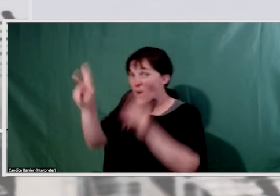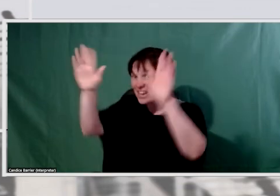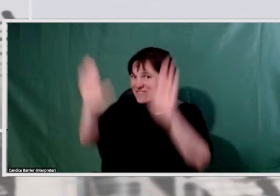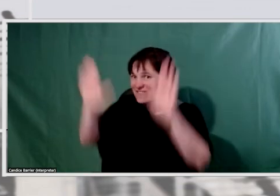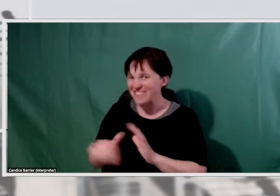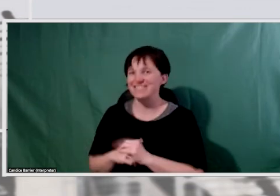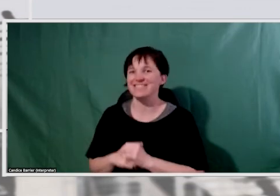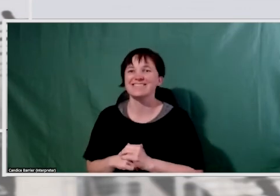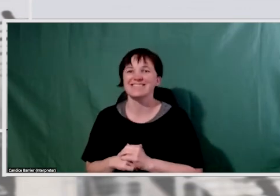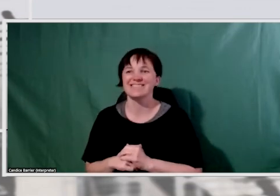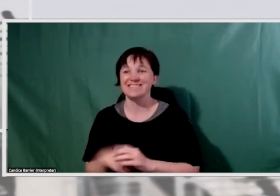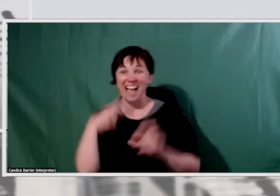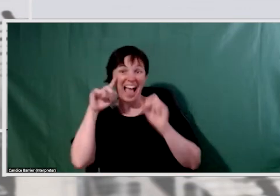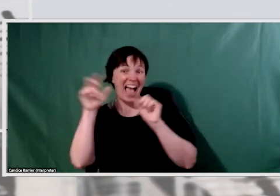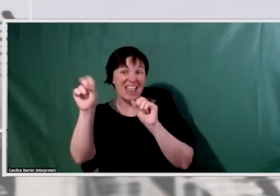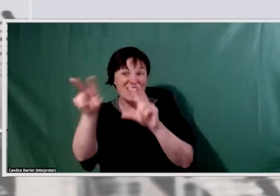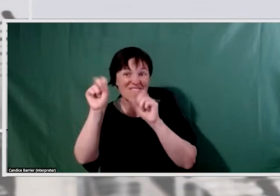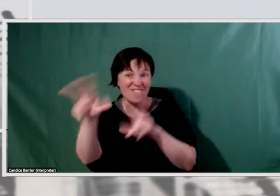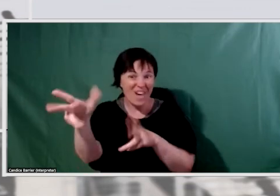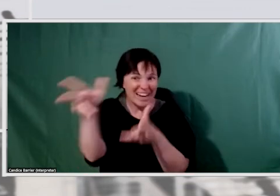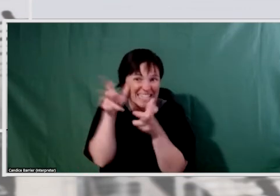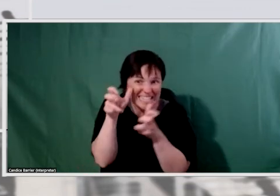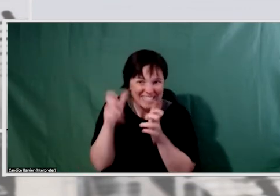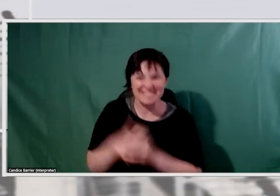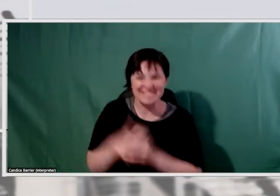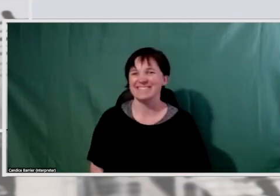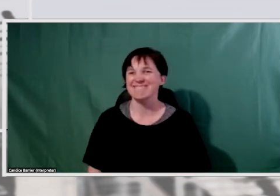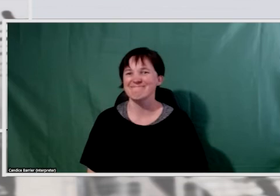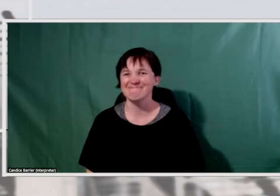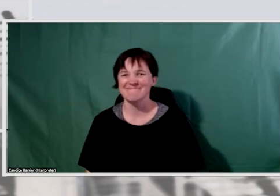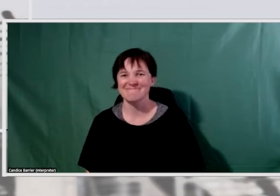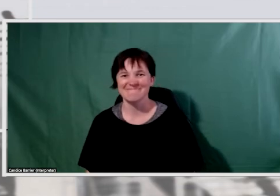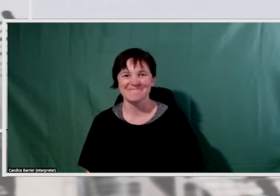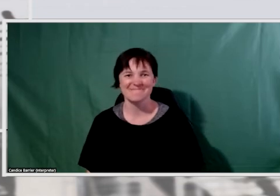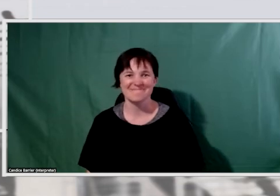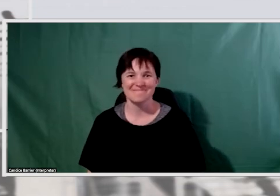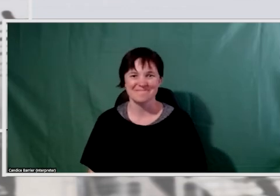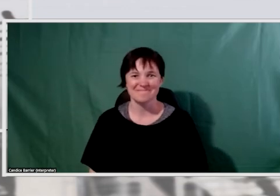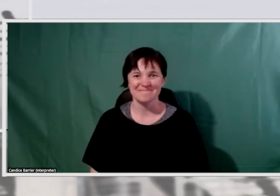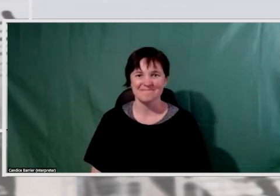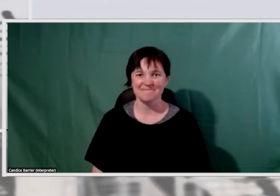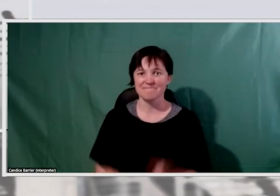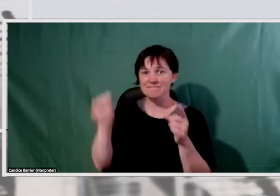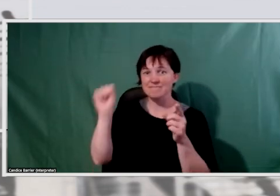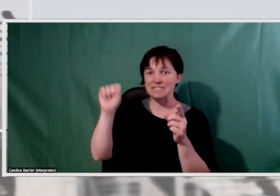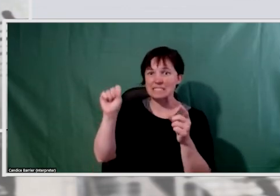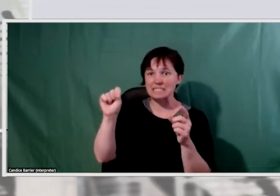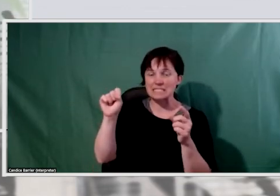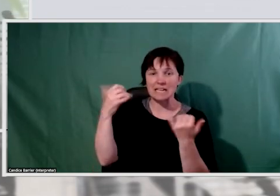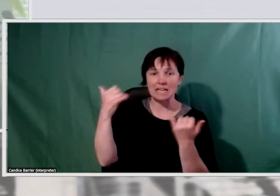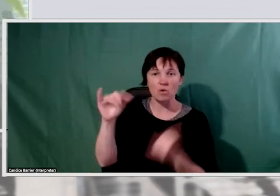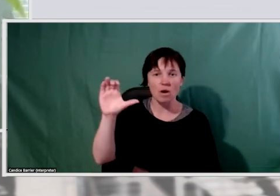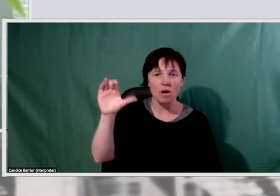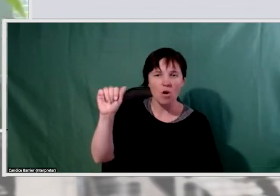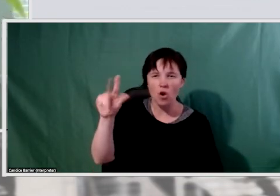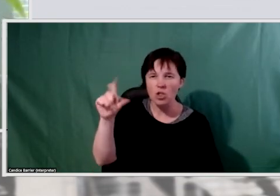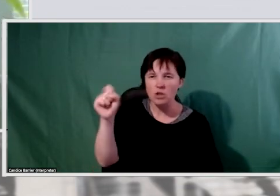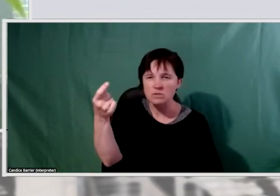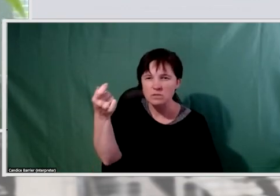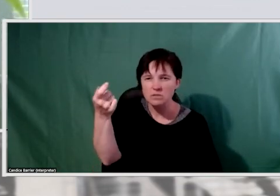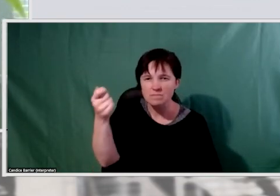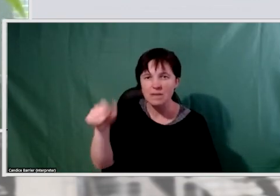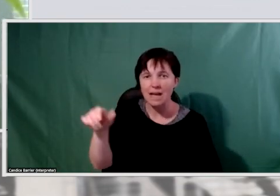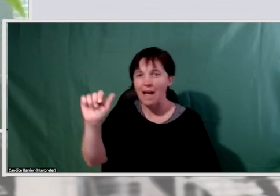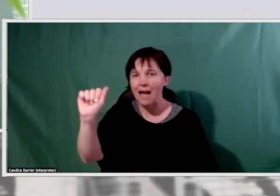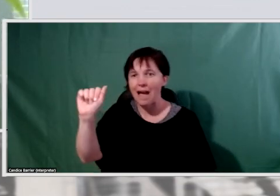Yeah, we get it from the I registration look list. forward to hearing from you. Yeah, We're gonna get to Carlos in just a second. Alex, if you want to